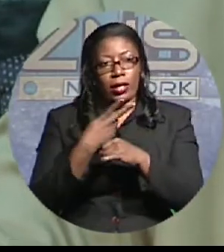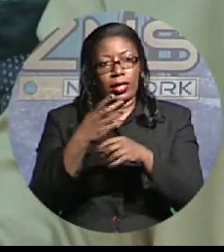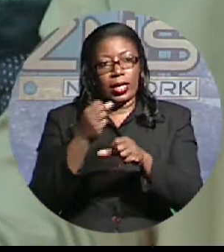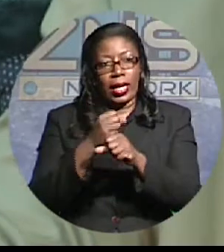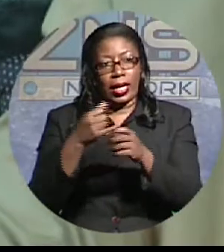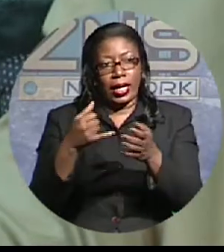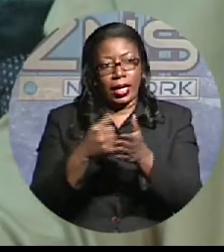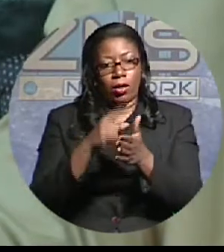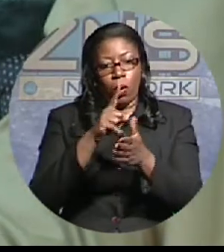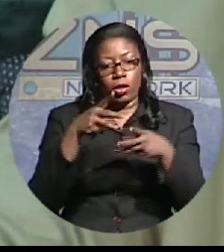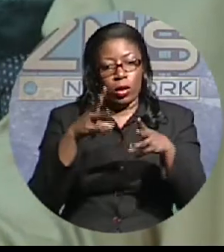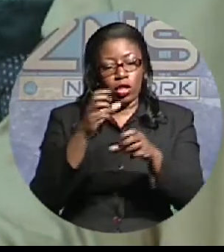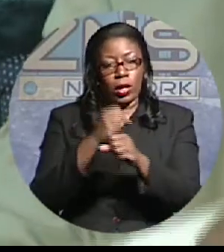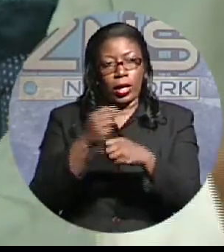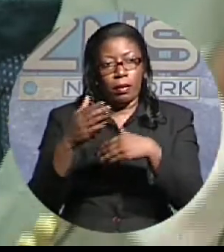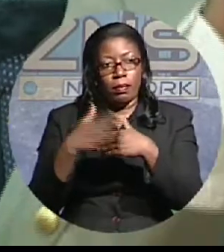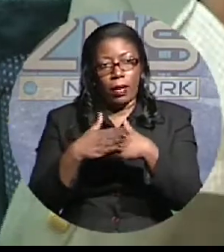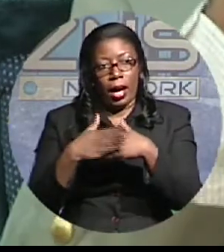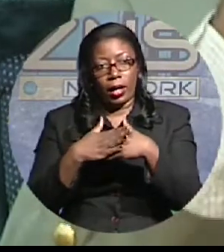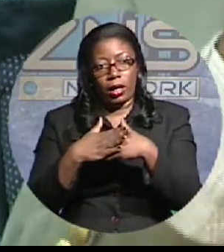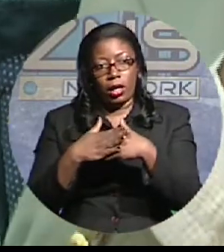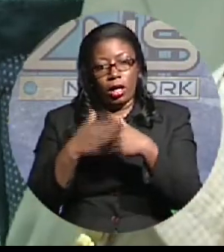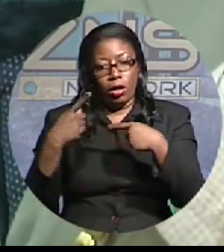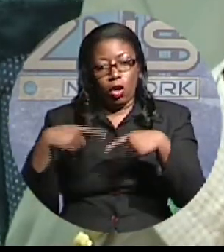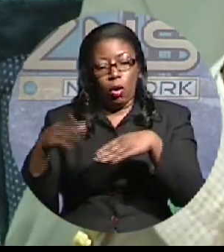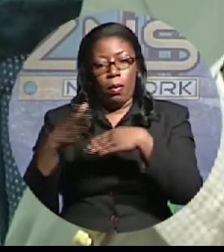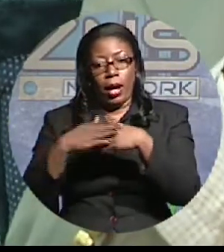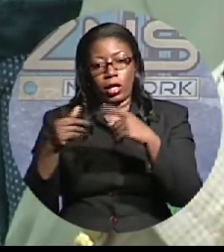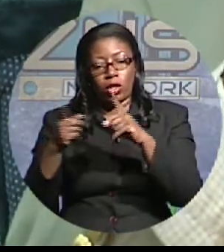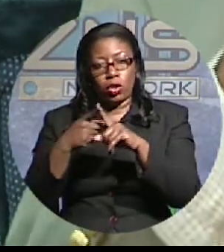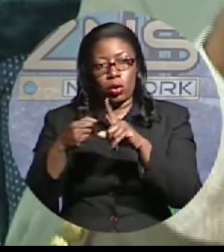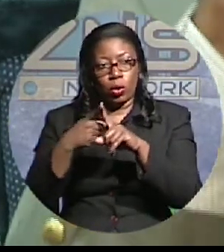it. The one way to get it would have been, we would have to go to Parliament,